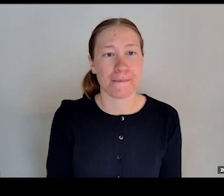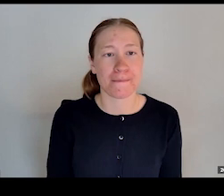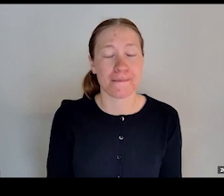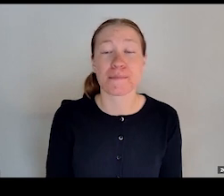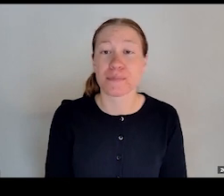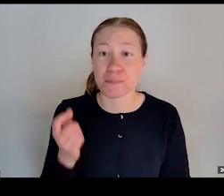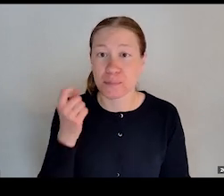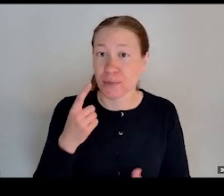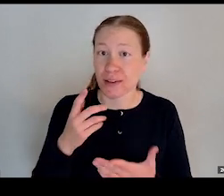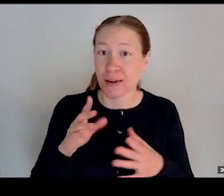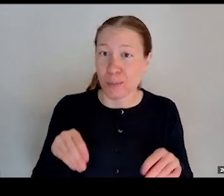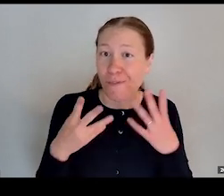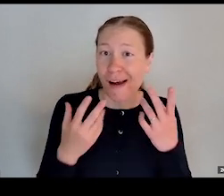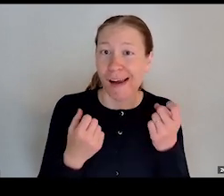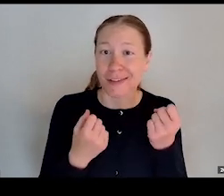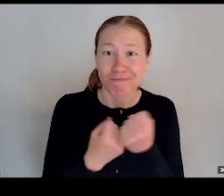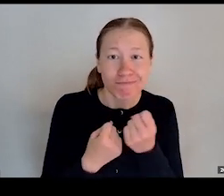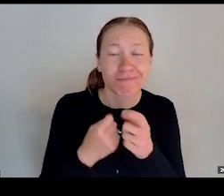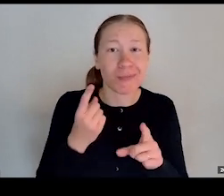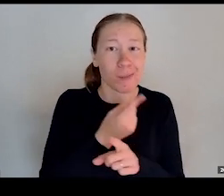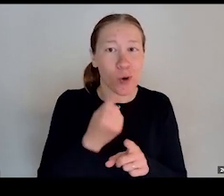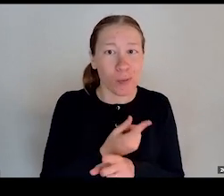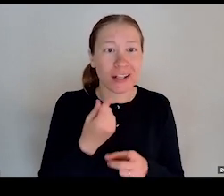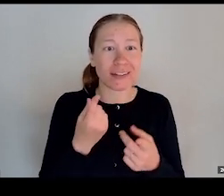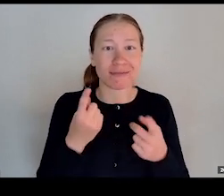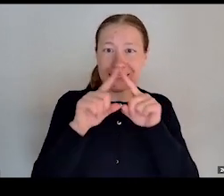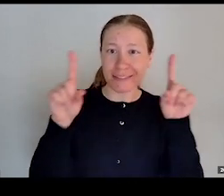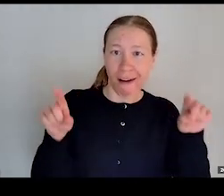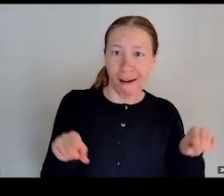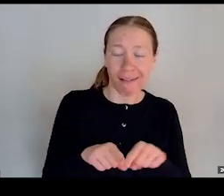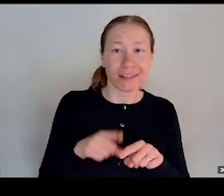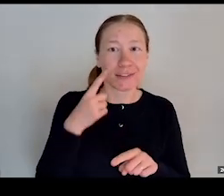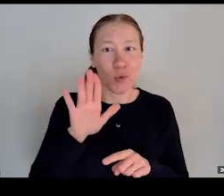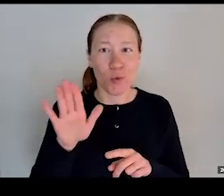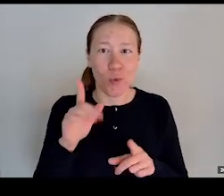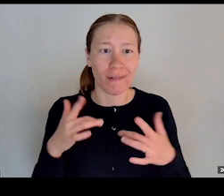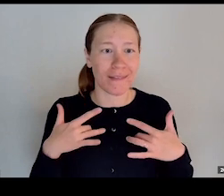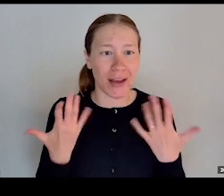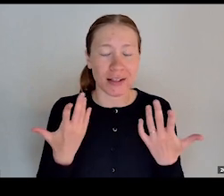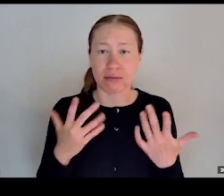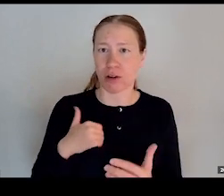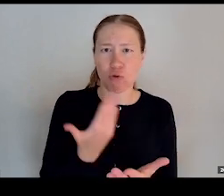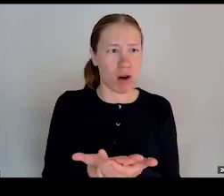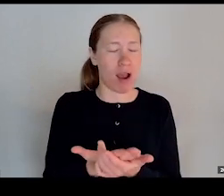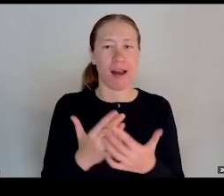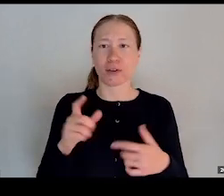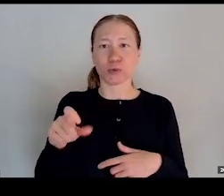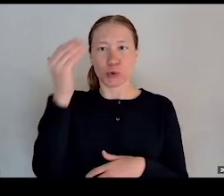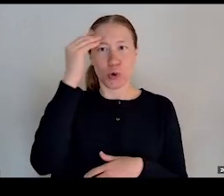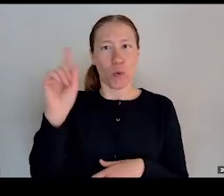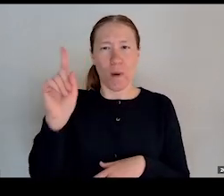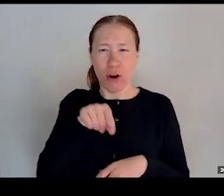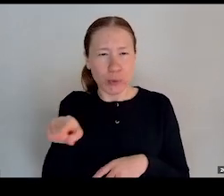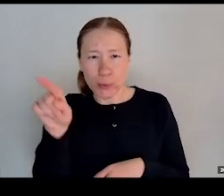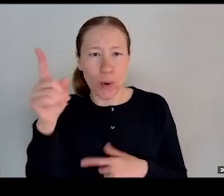It's also helpful to have proper signage at your event. As people arrive, they want to know where to go. They want to feel